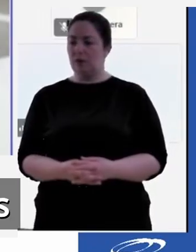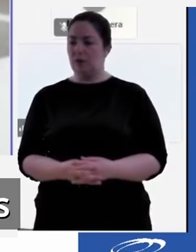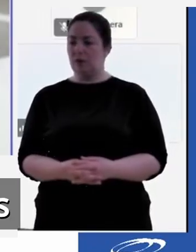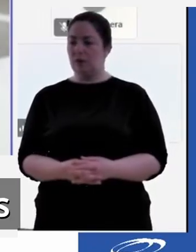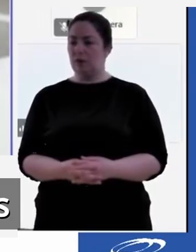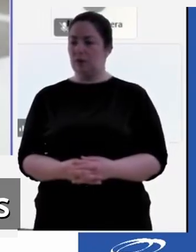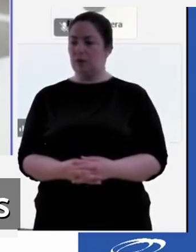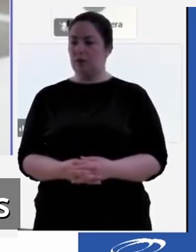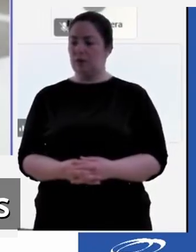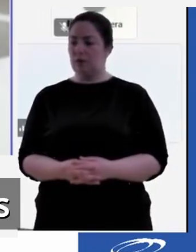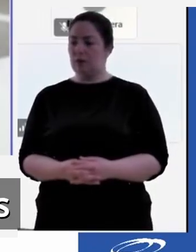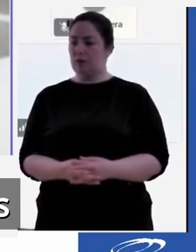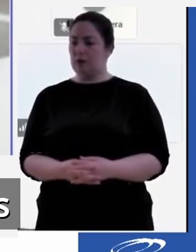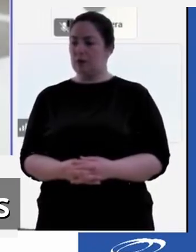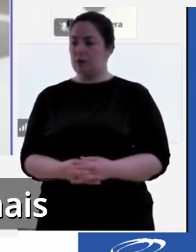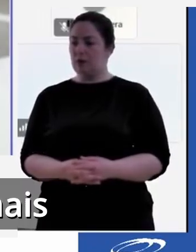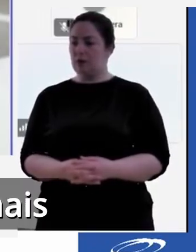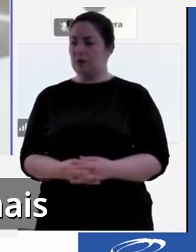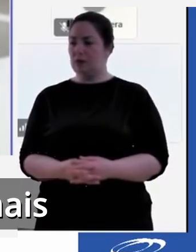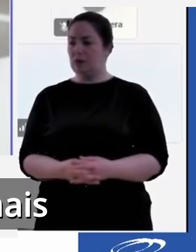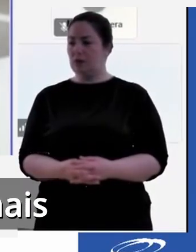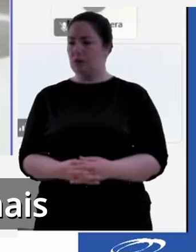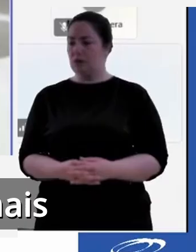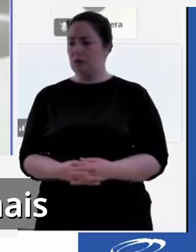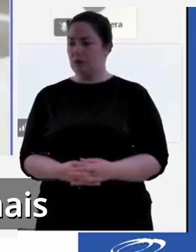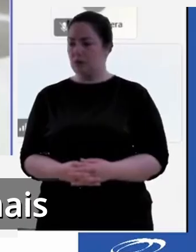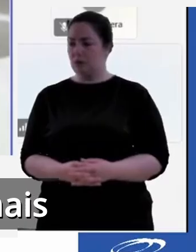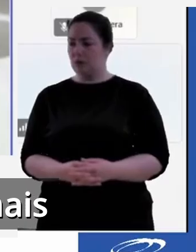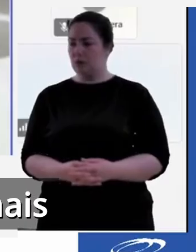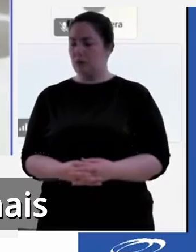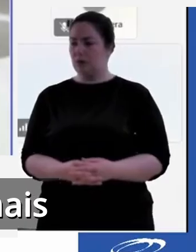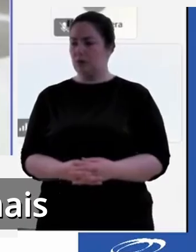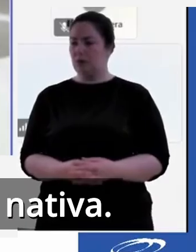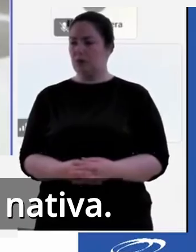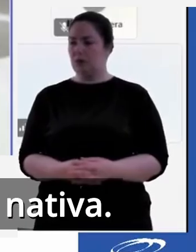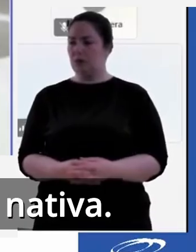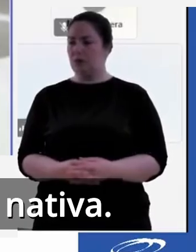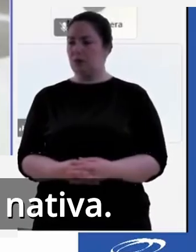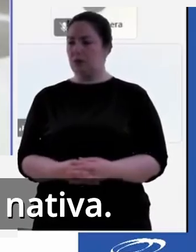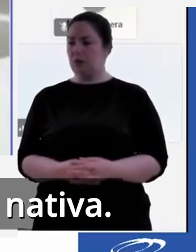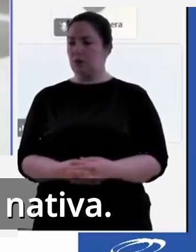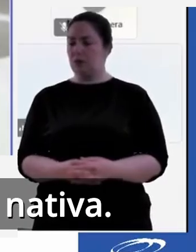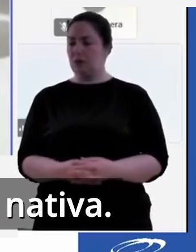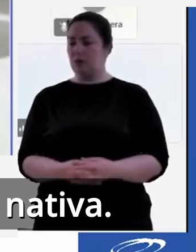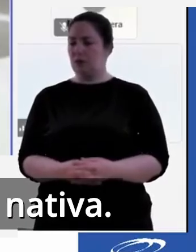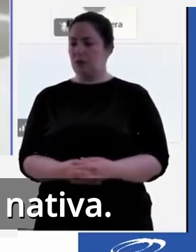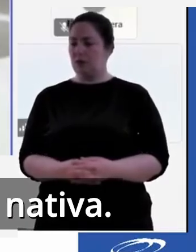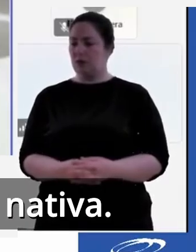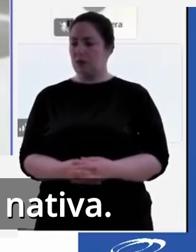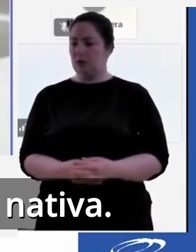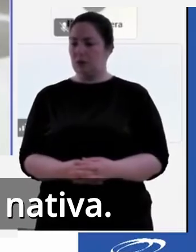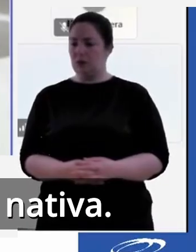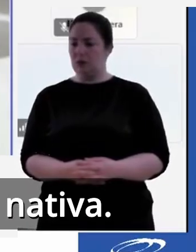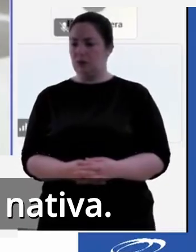of an extent for aerobic cultures, we need to prolong the duration of incubation, maybe a little bit more than you would use for native